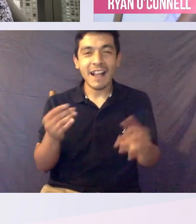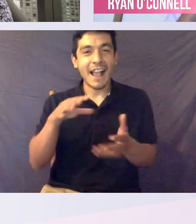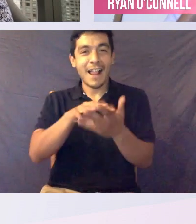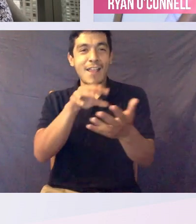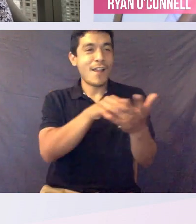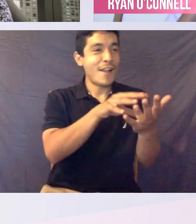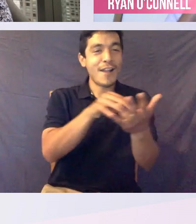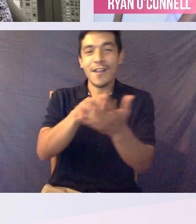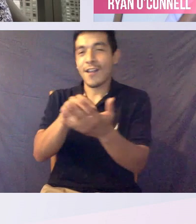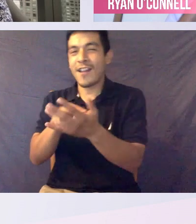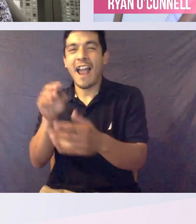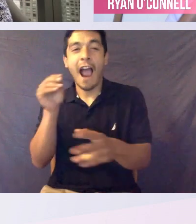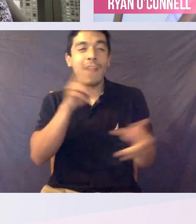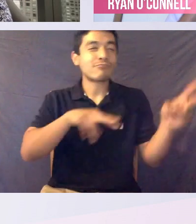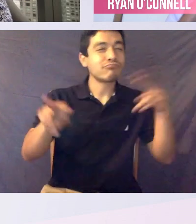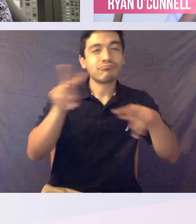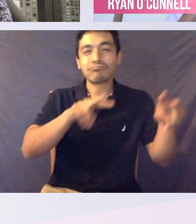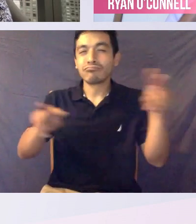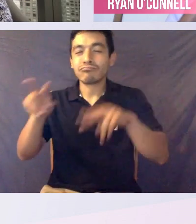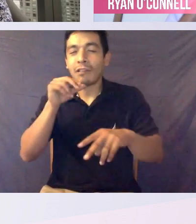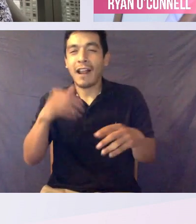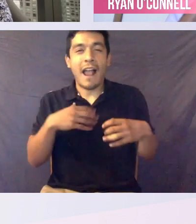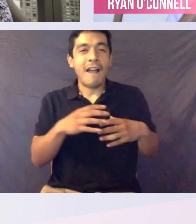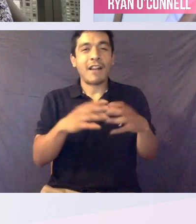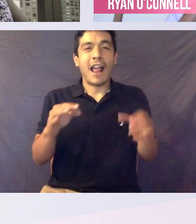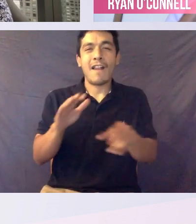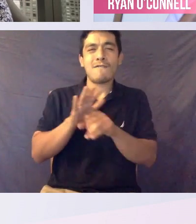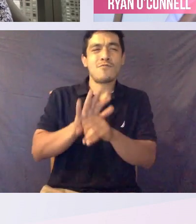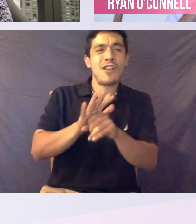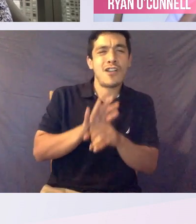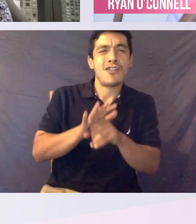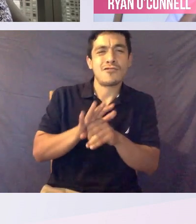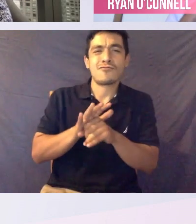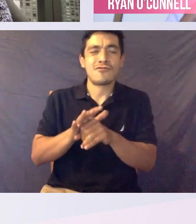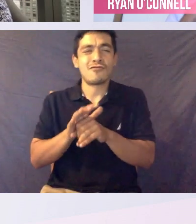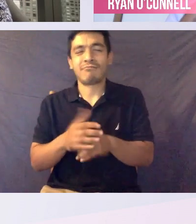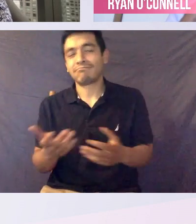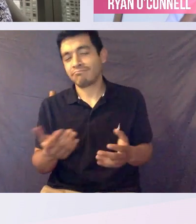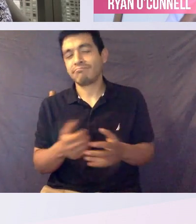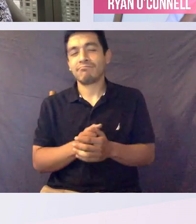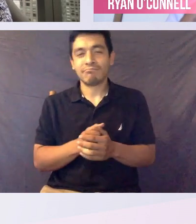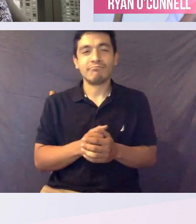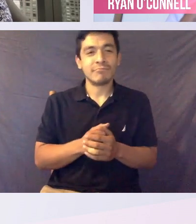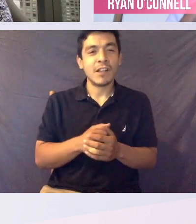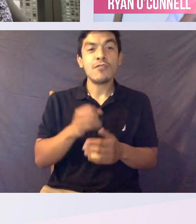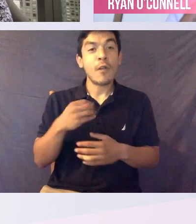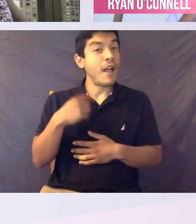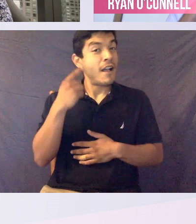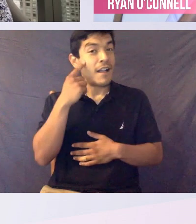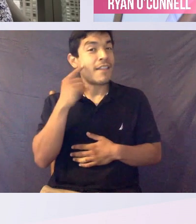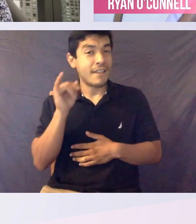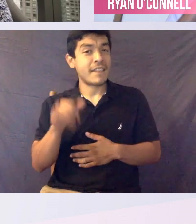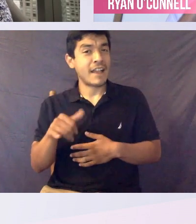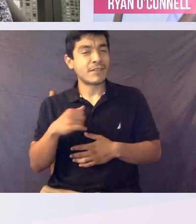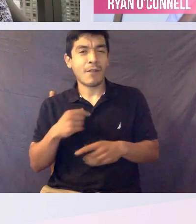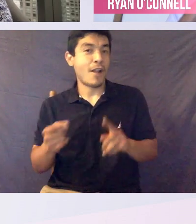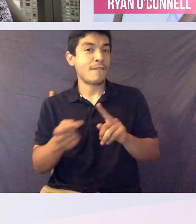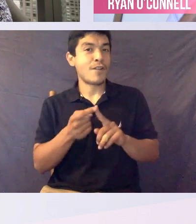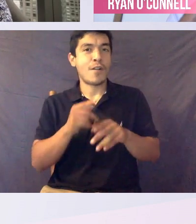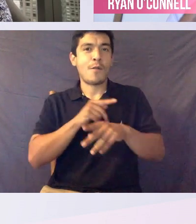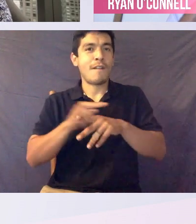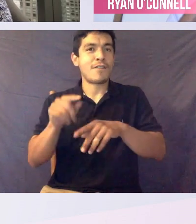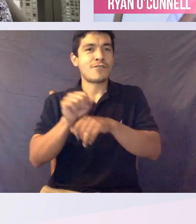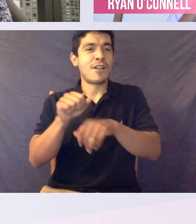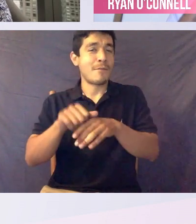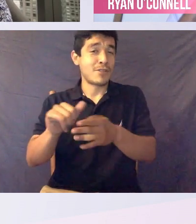everything and like observe and not have a lot of pressure or stakes on you. So I think that was my first like professional job in New